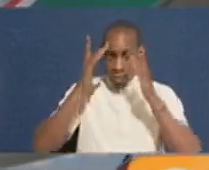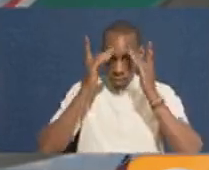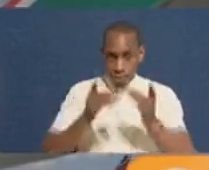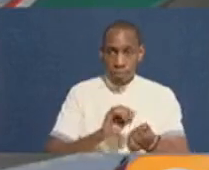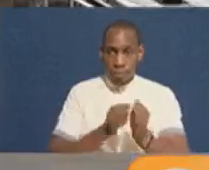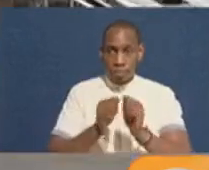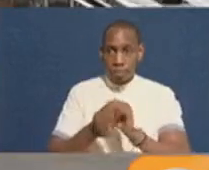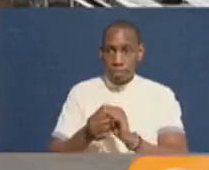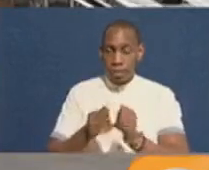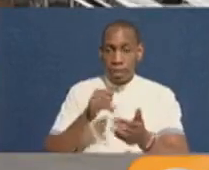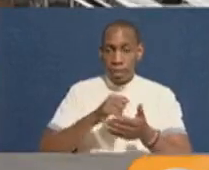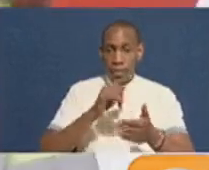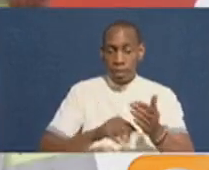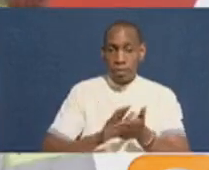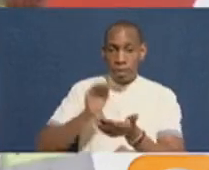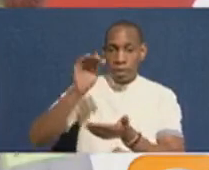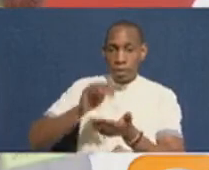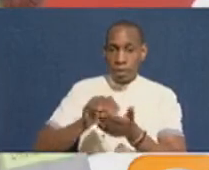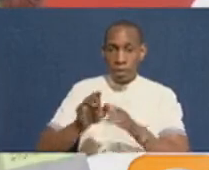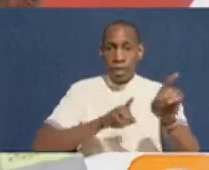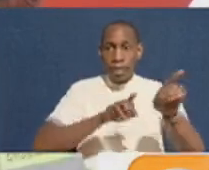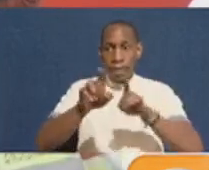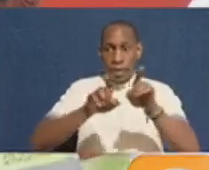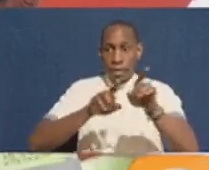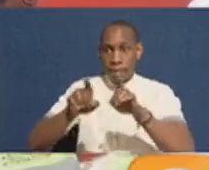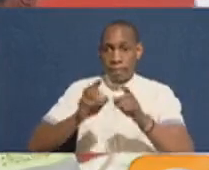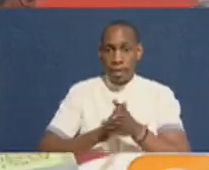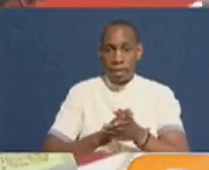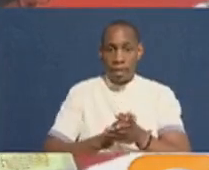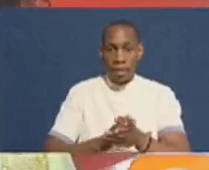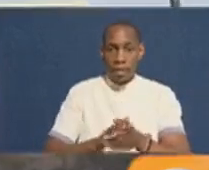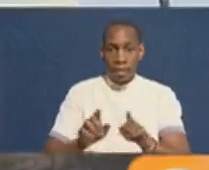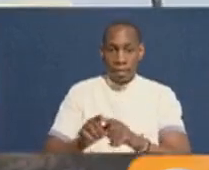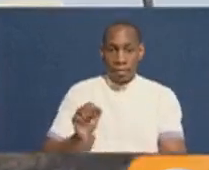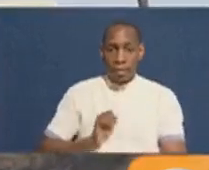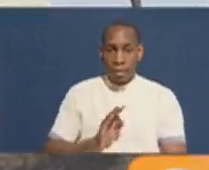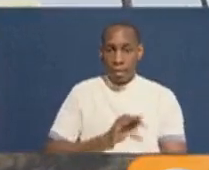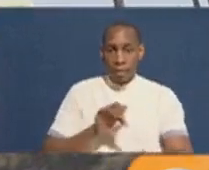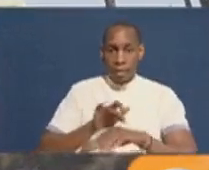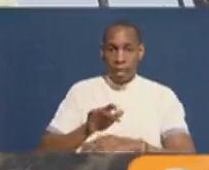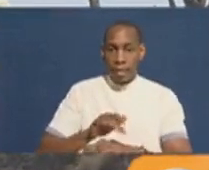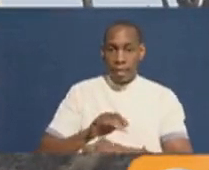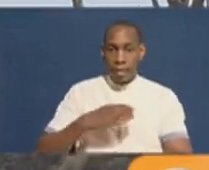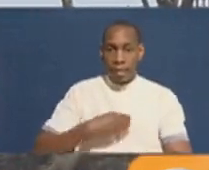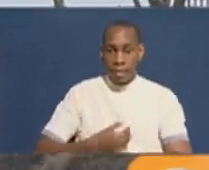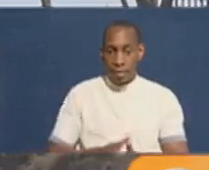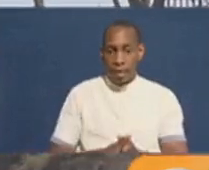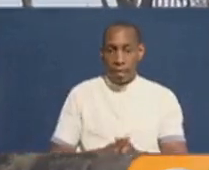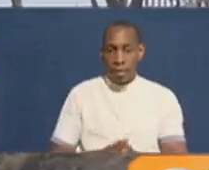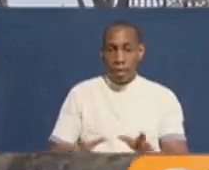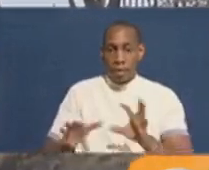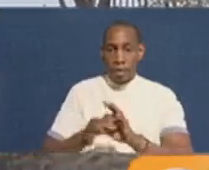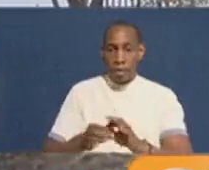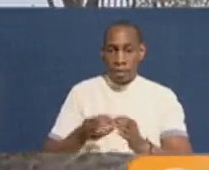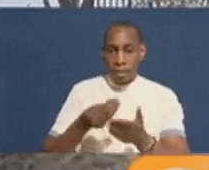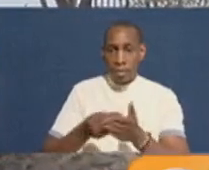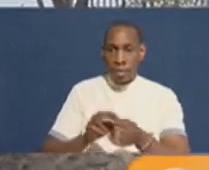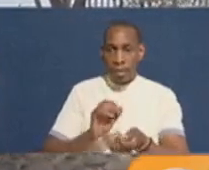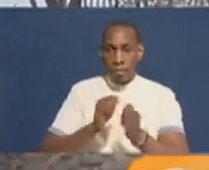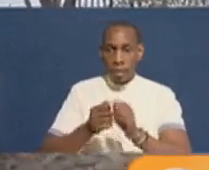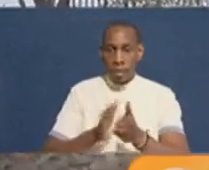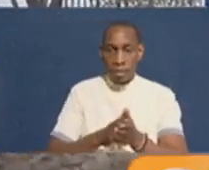drastic measures, including reducing their destinations, sending staff members on early retirement to consolidate their wage bill, and converting some